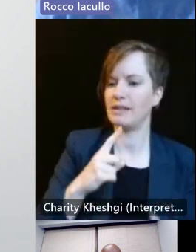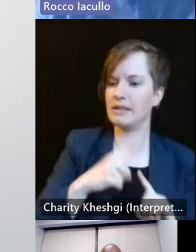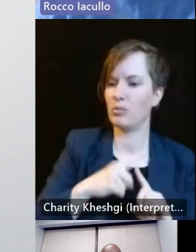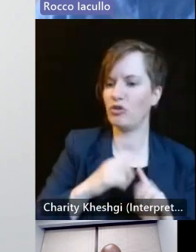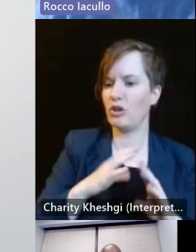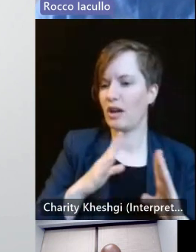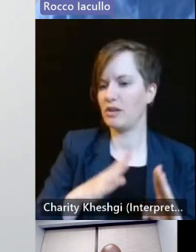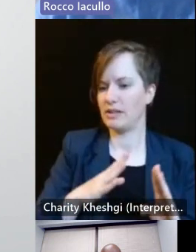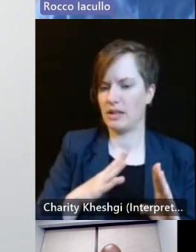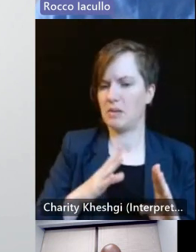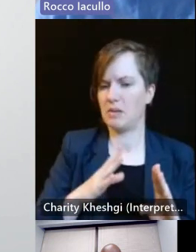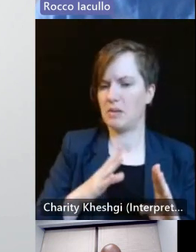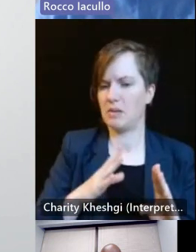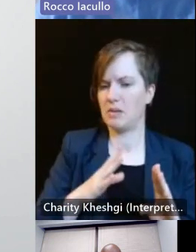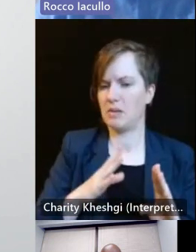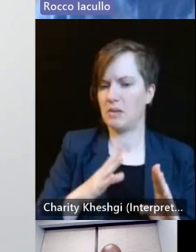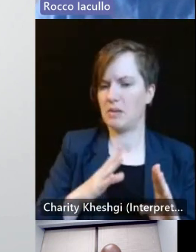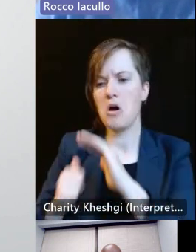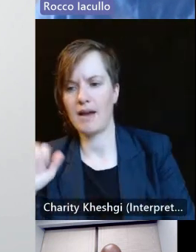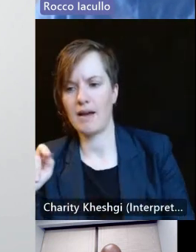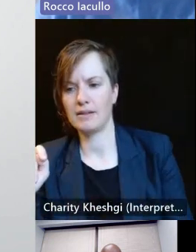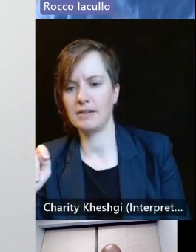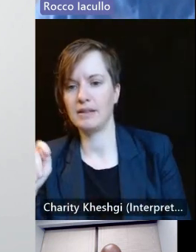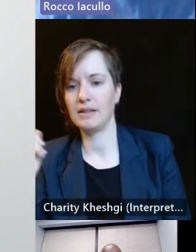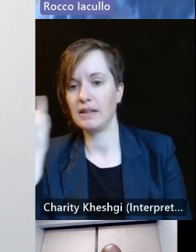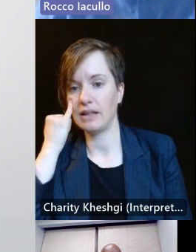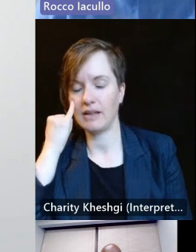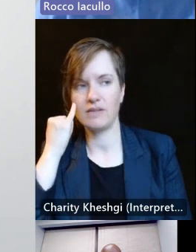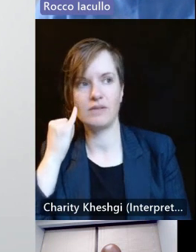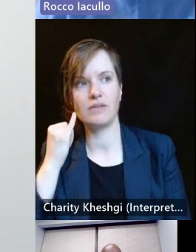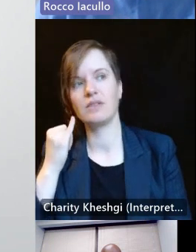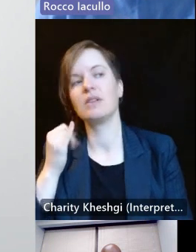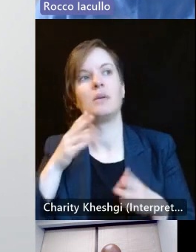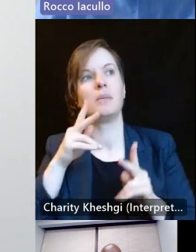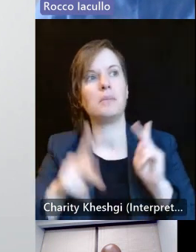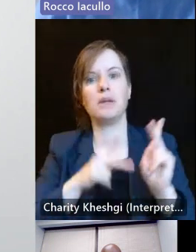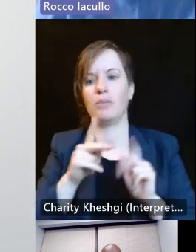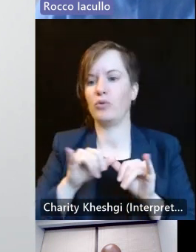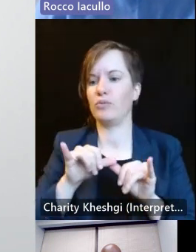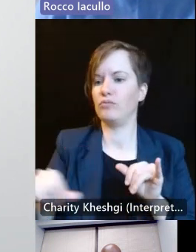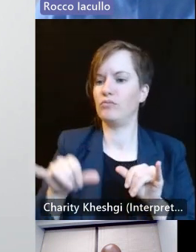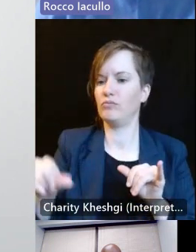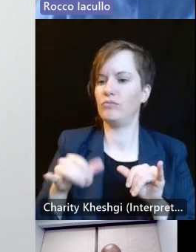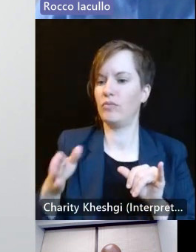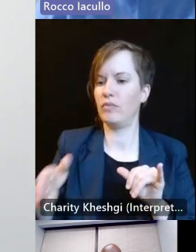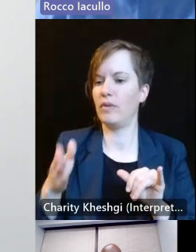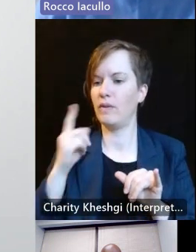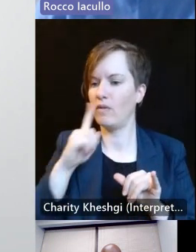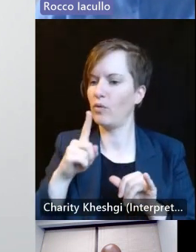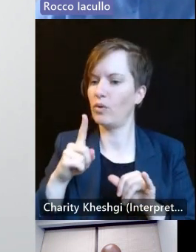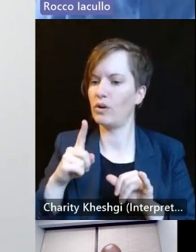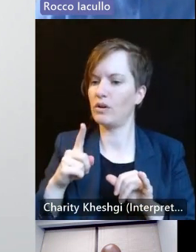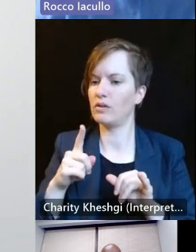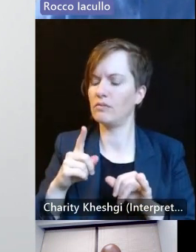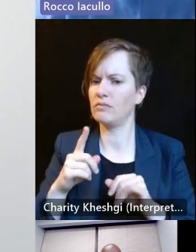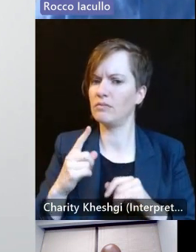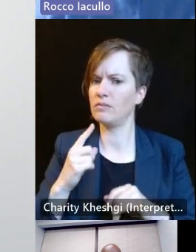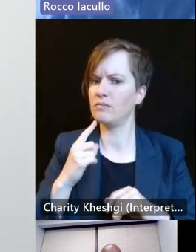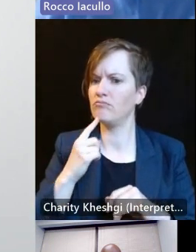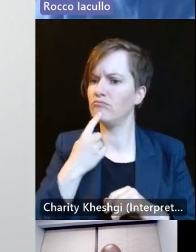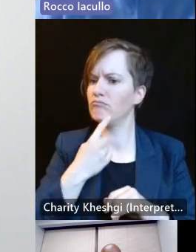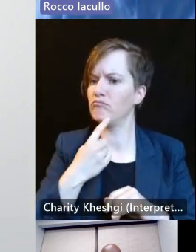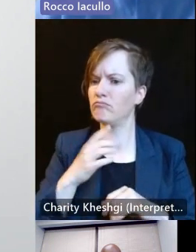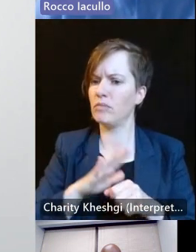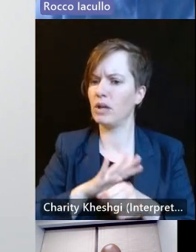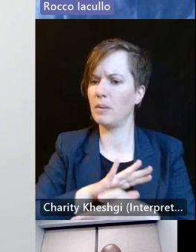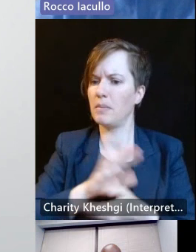Housing Act if individuals remain for some significant period of time, which might be as short